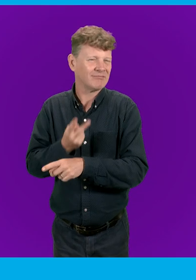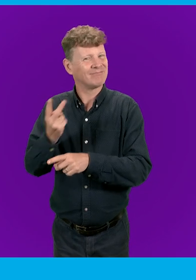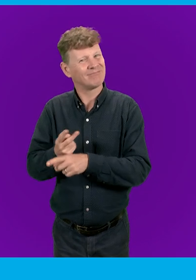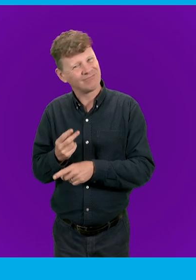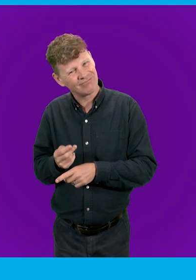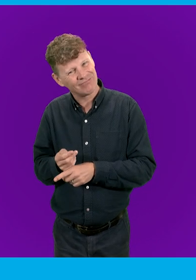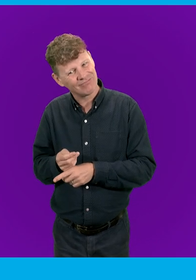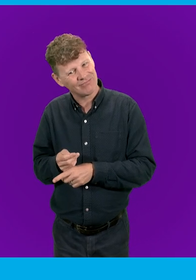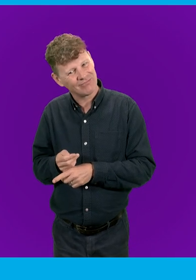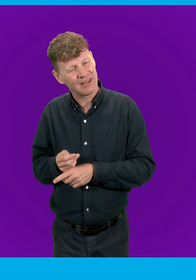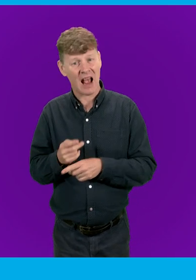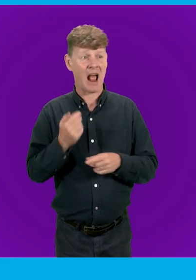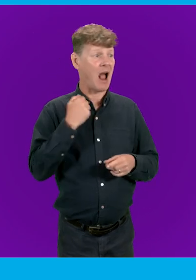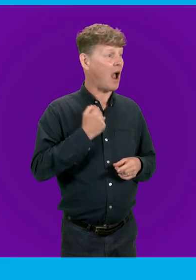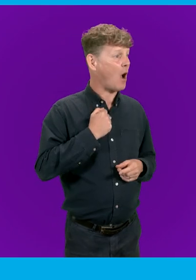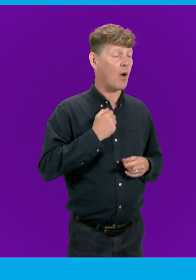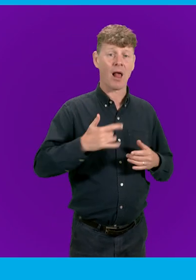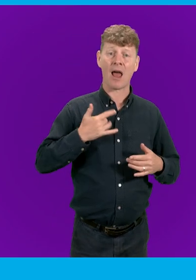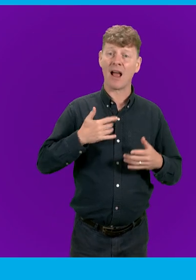in the day-to-day lives,